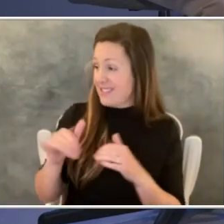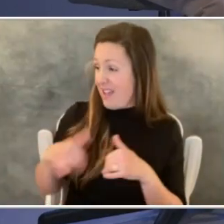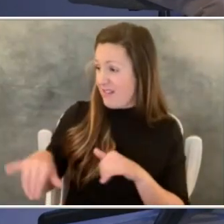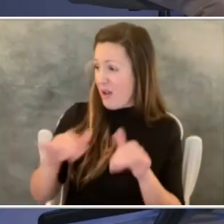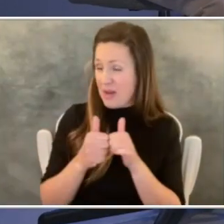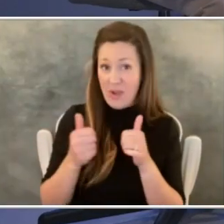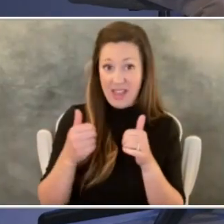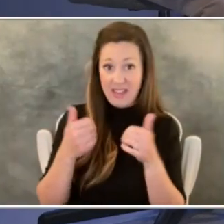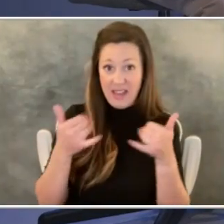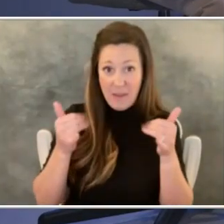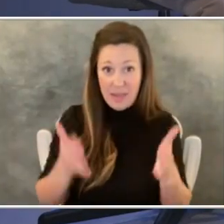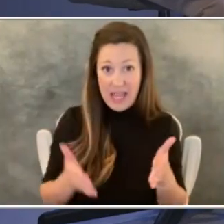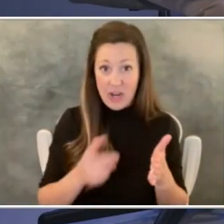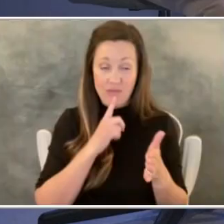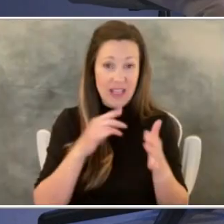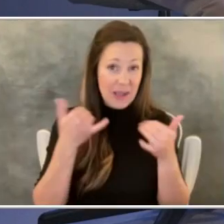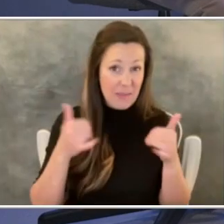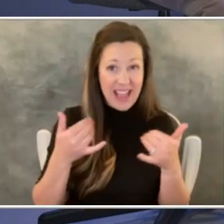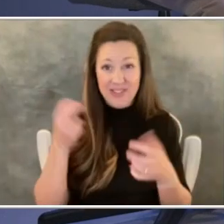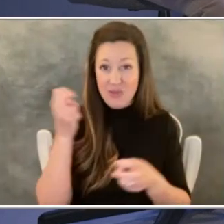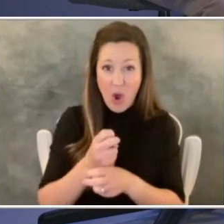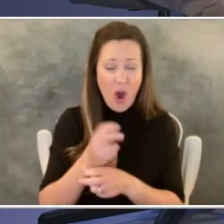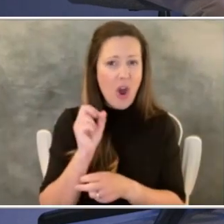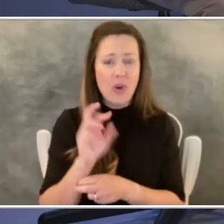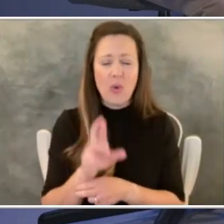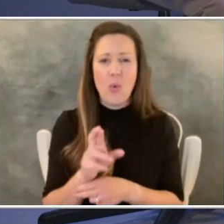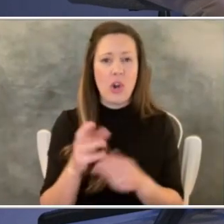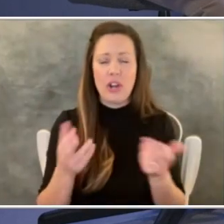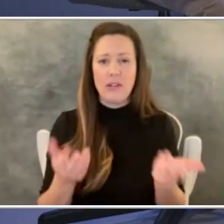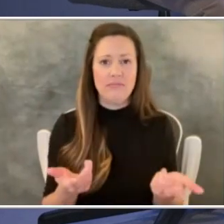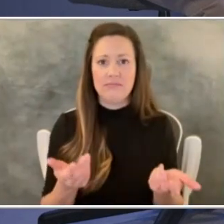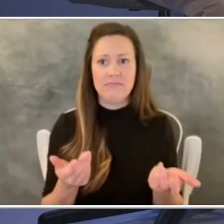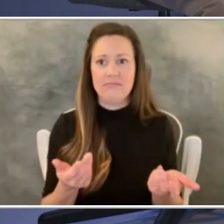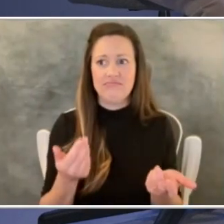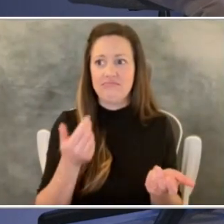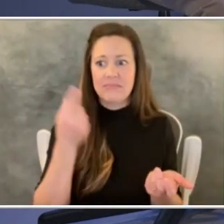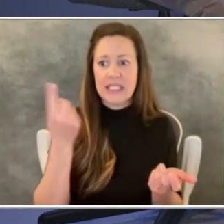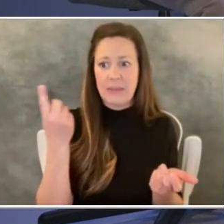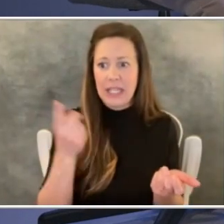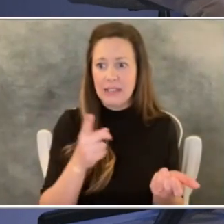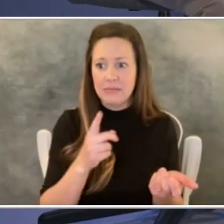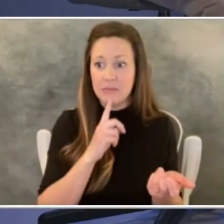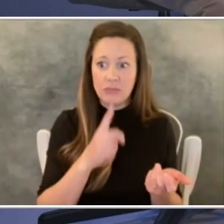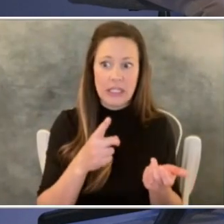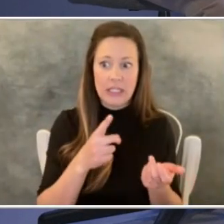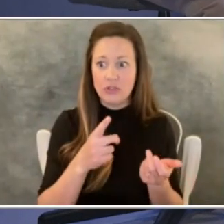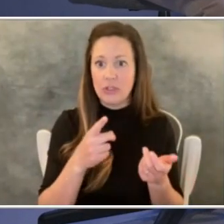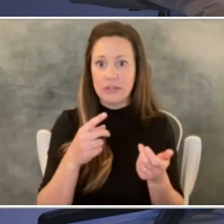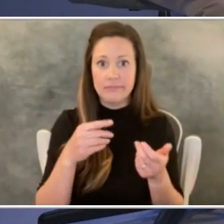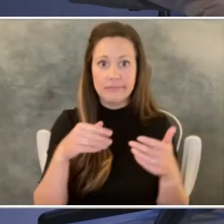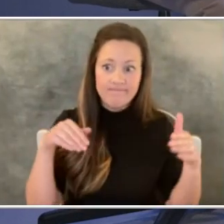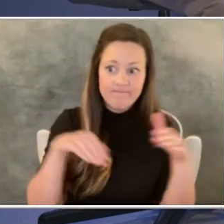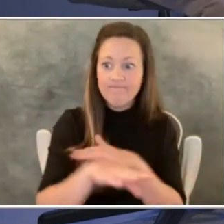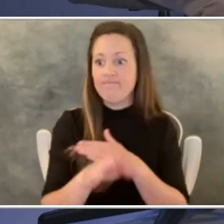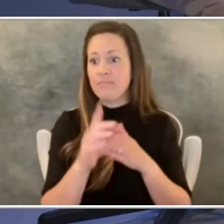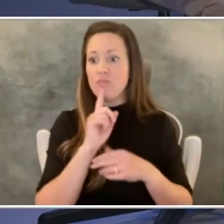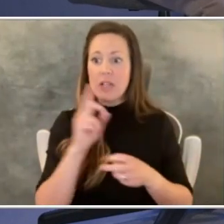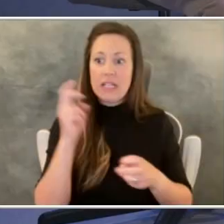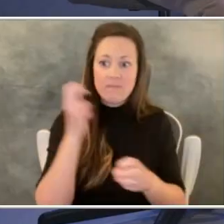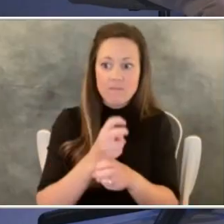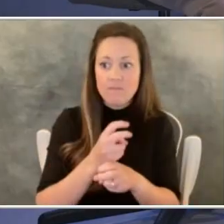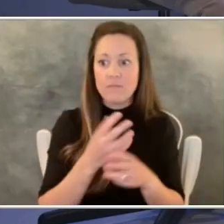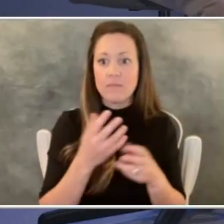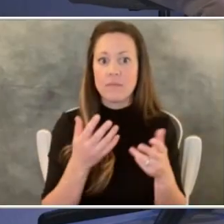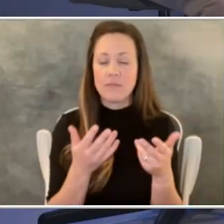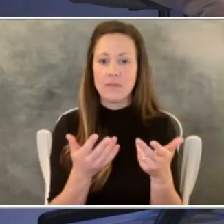just plays hard? Is it just somebody who gets in there and just goes for it? I mean, is this something you're seeing common? And we